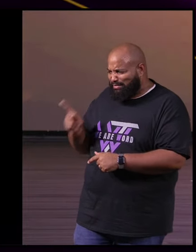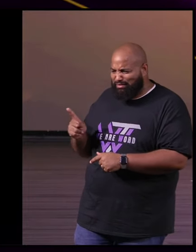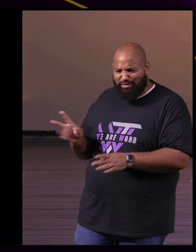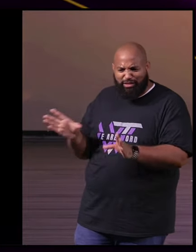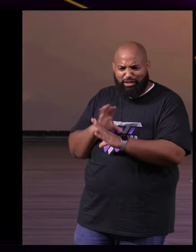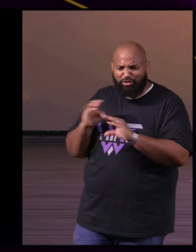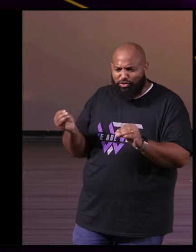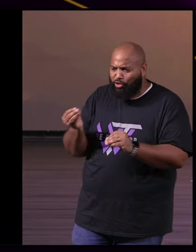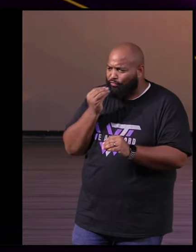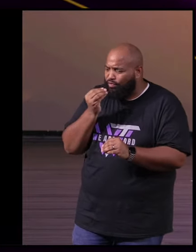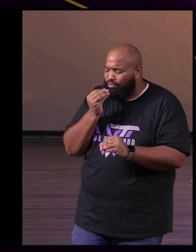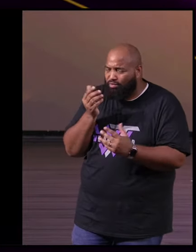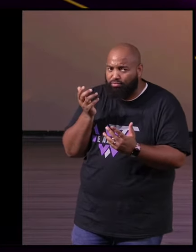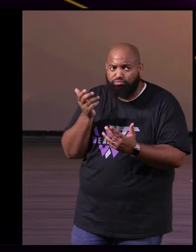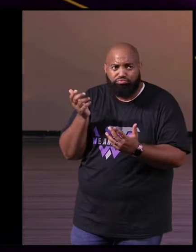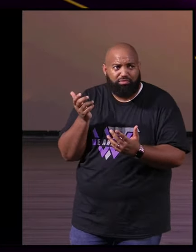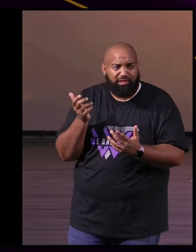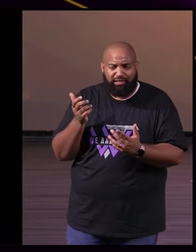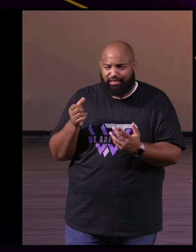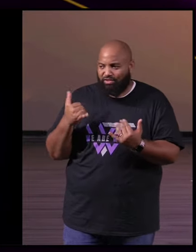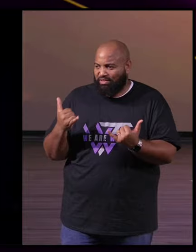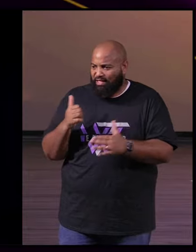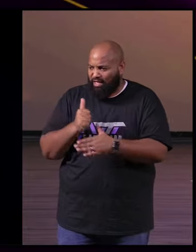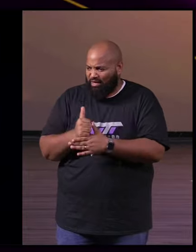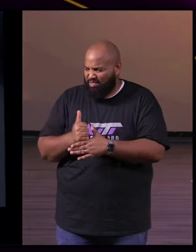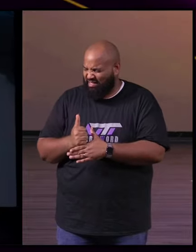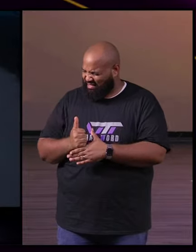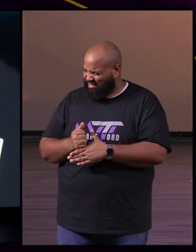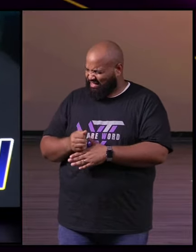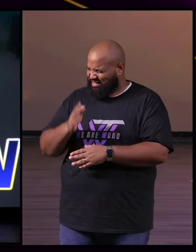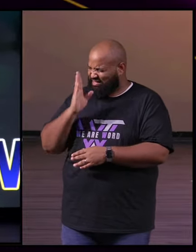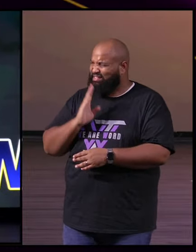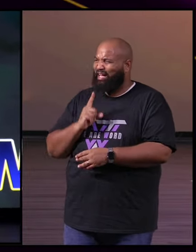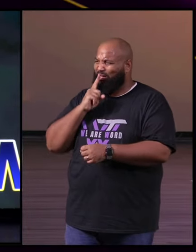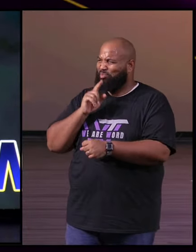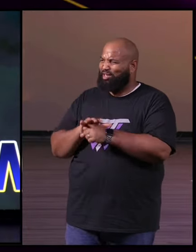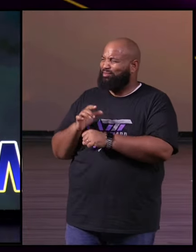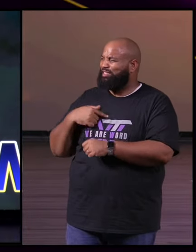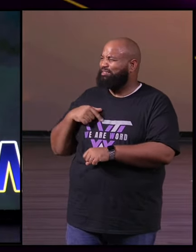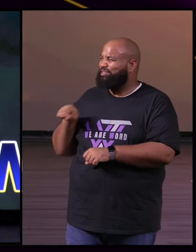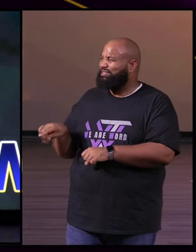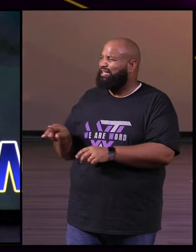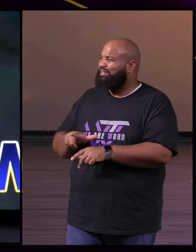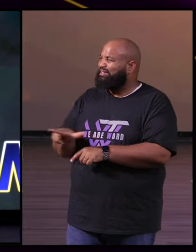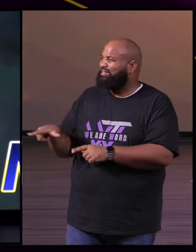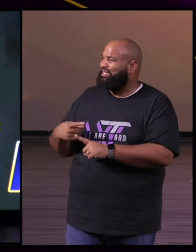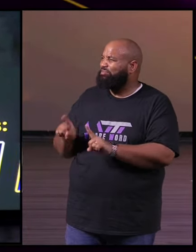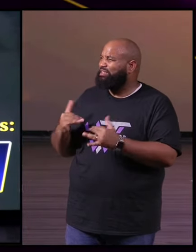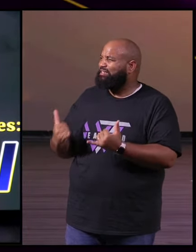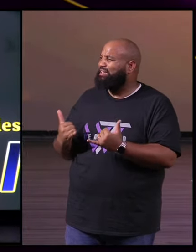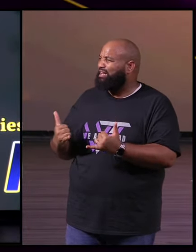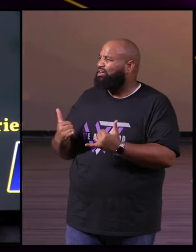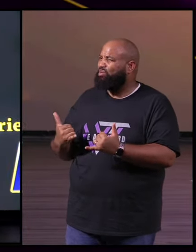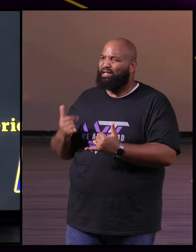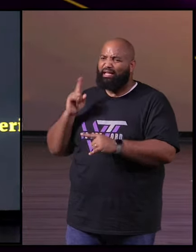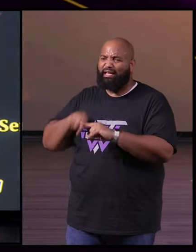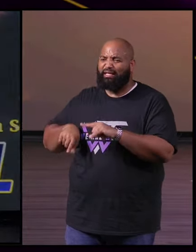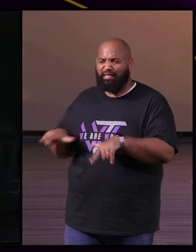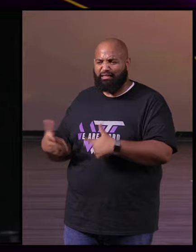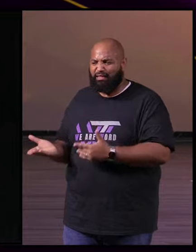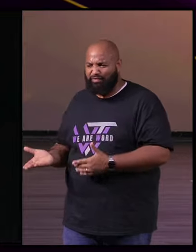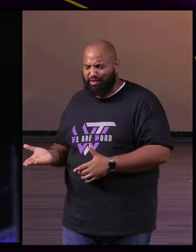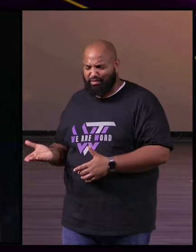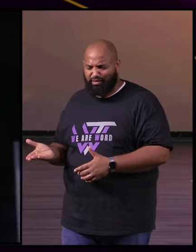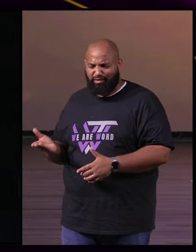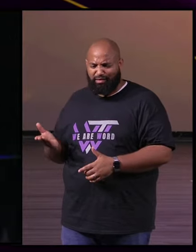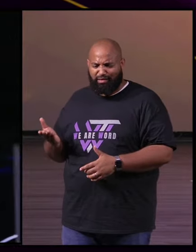land. He begins to fear that he will die of starvation. So because he fears that he